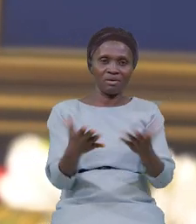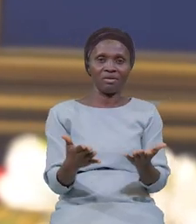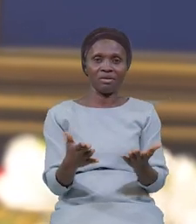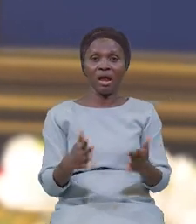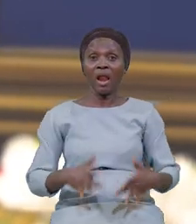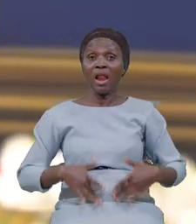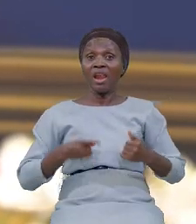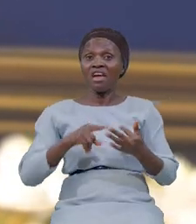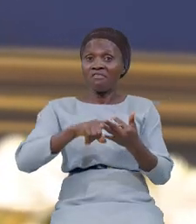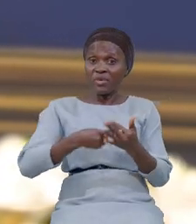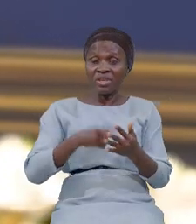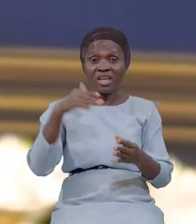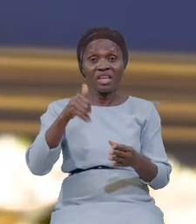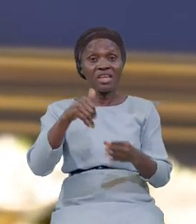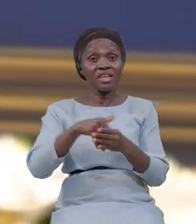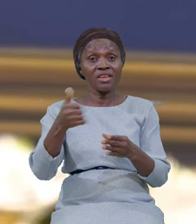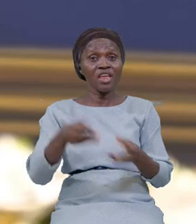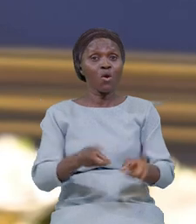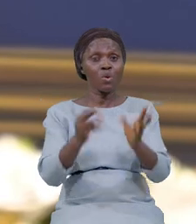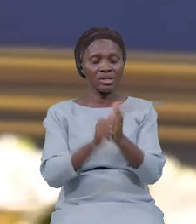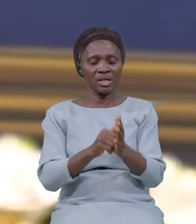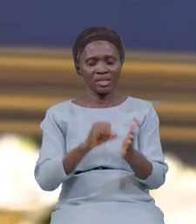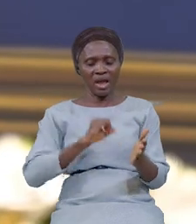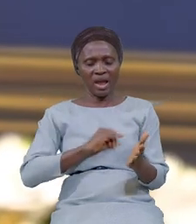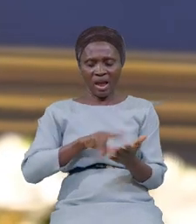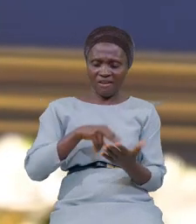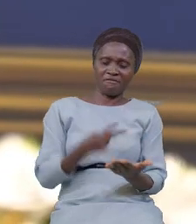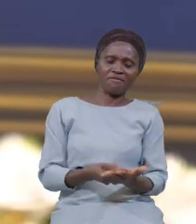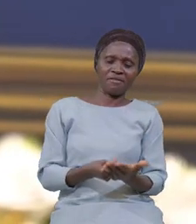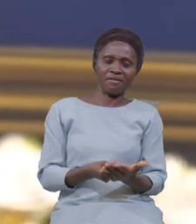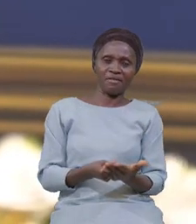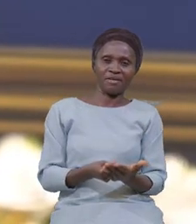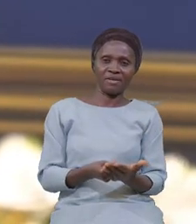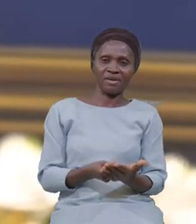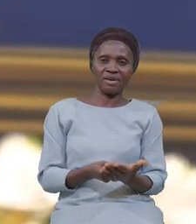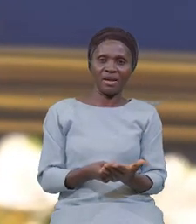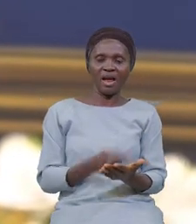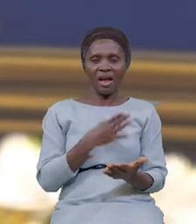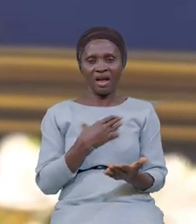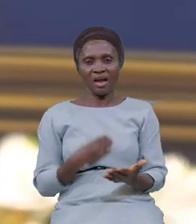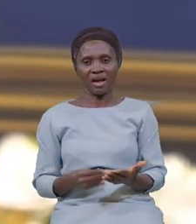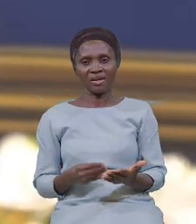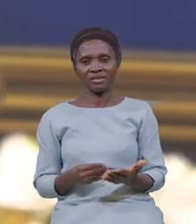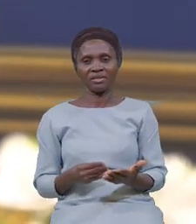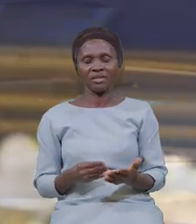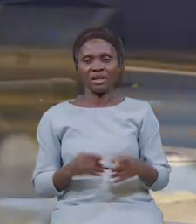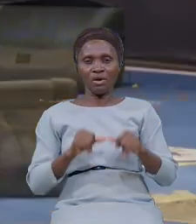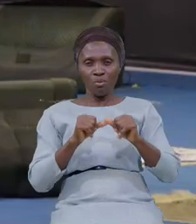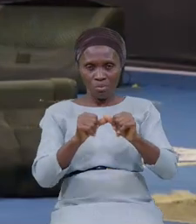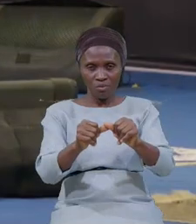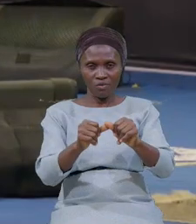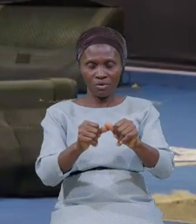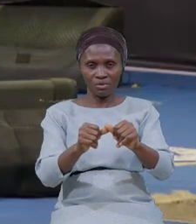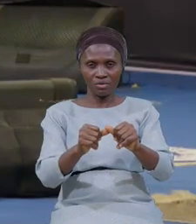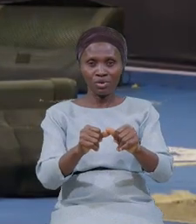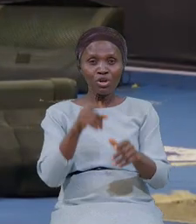that I failed, I fell, fall forward. You'll not go back. You learn